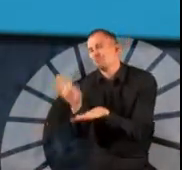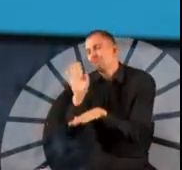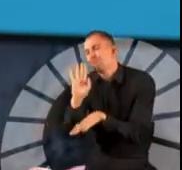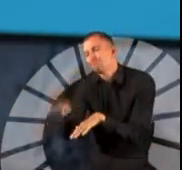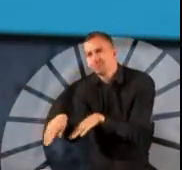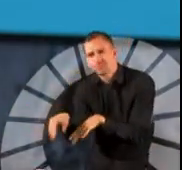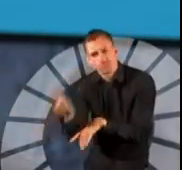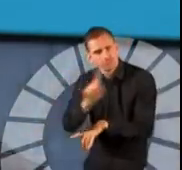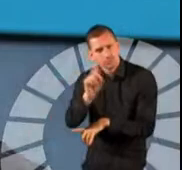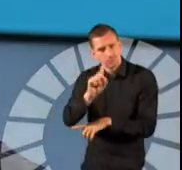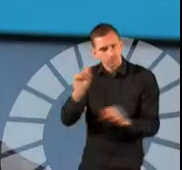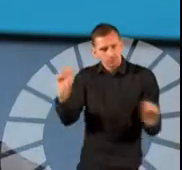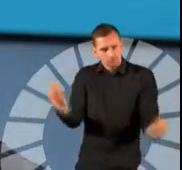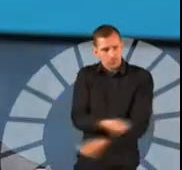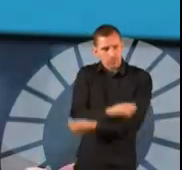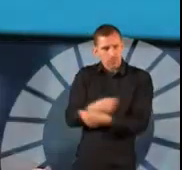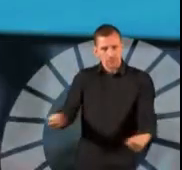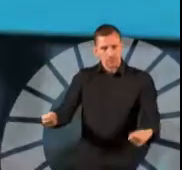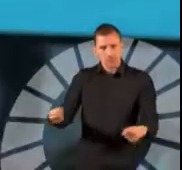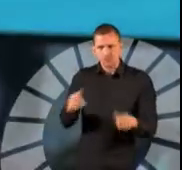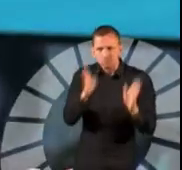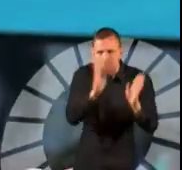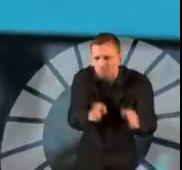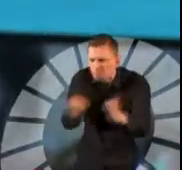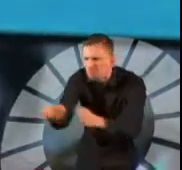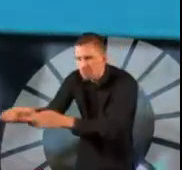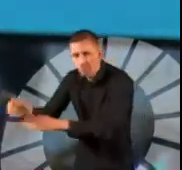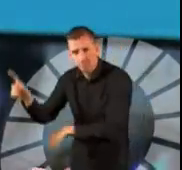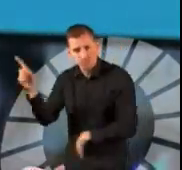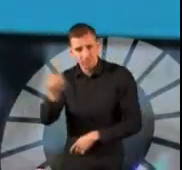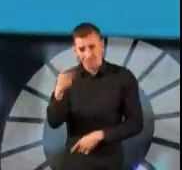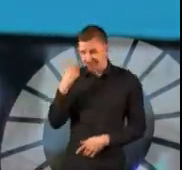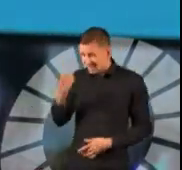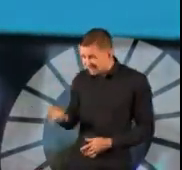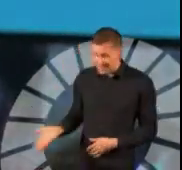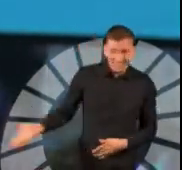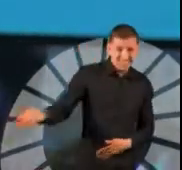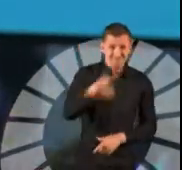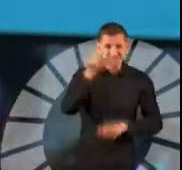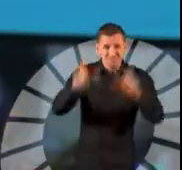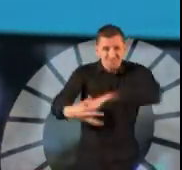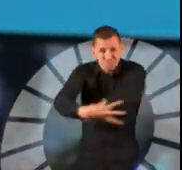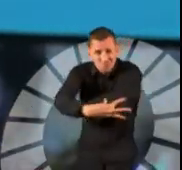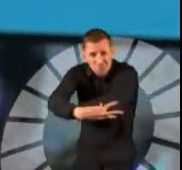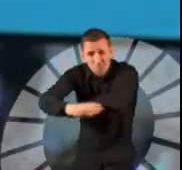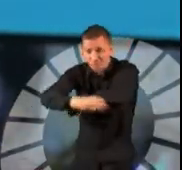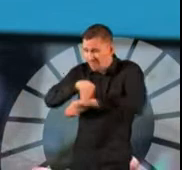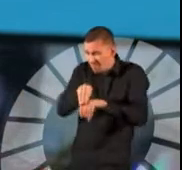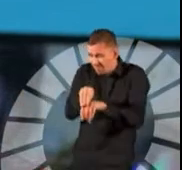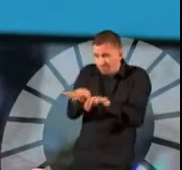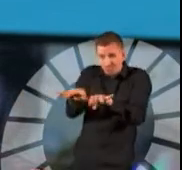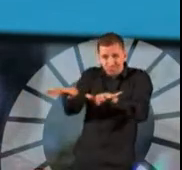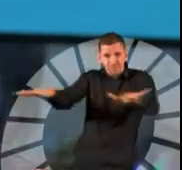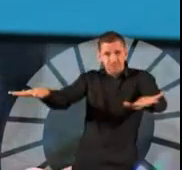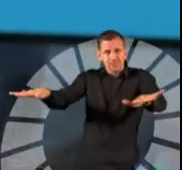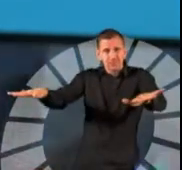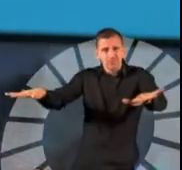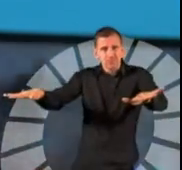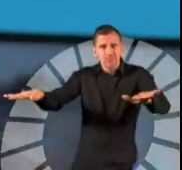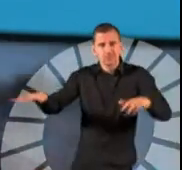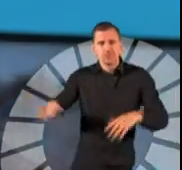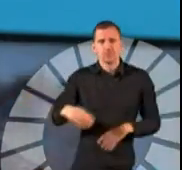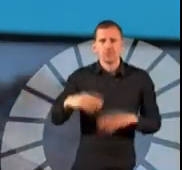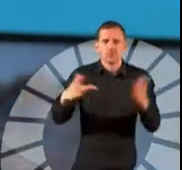Poverty cuts across everything: digital divide, exploitation, border policing. So we need to do